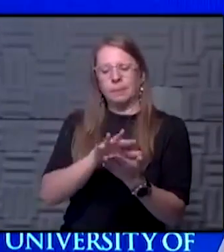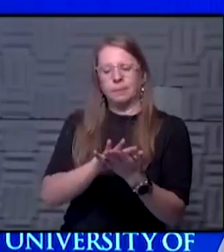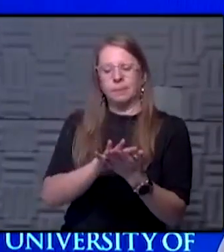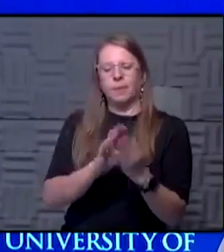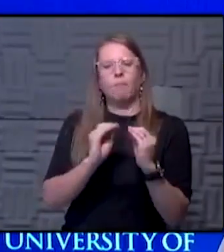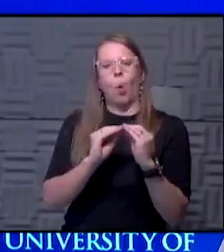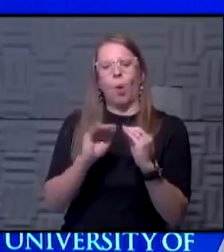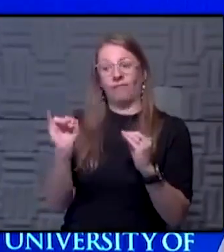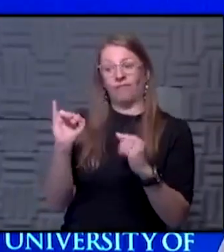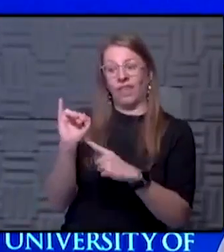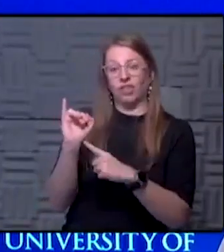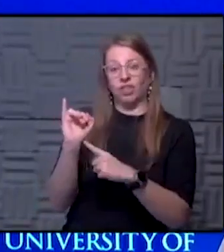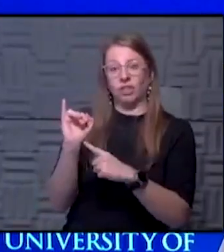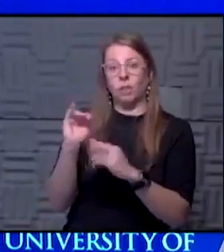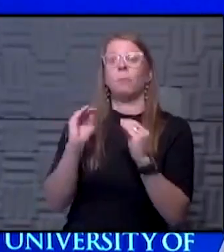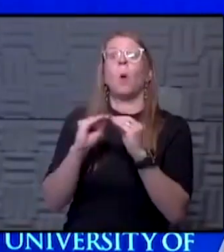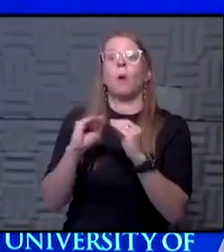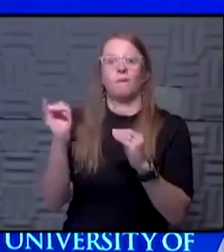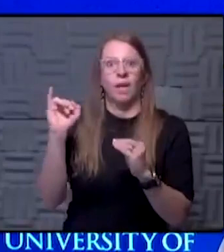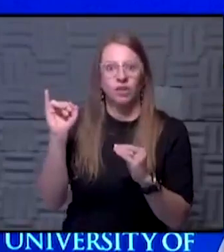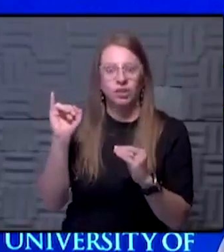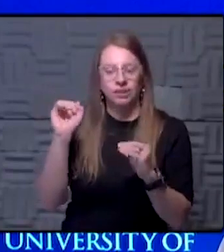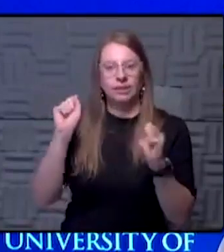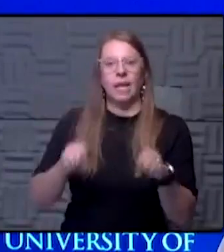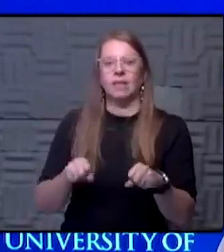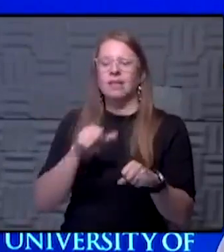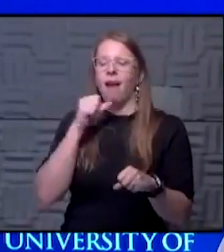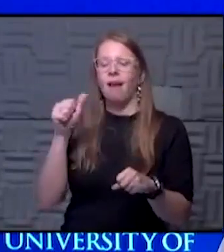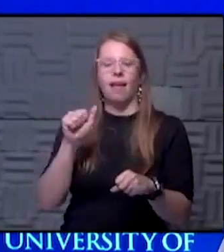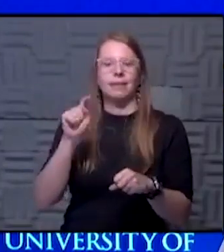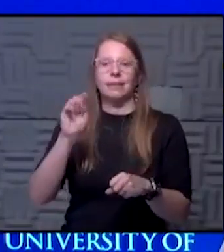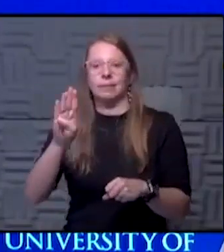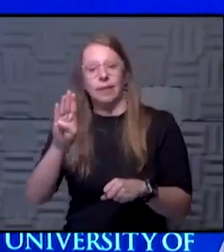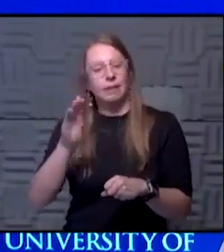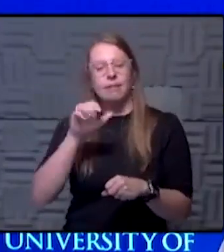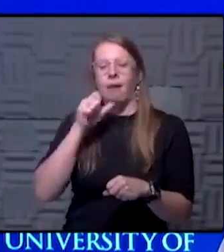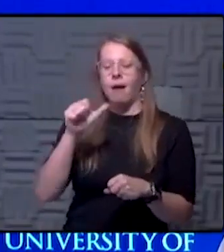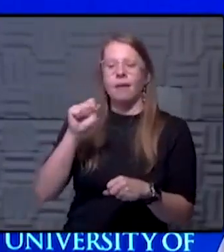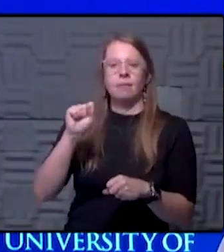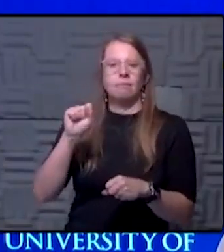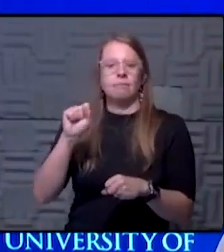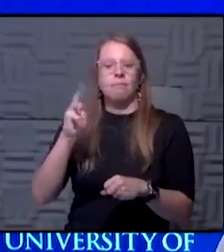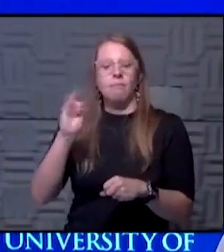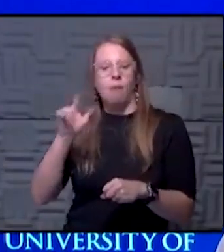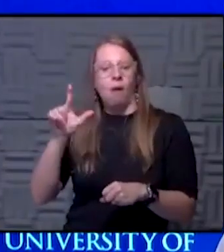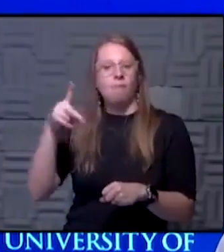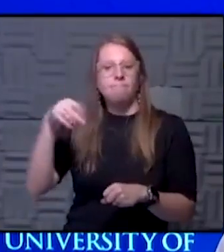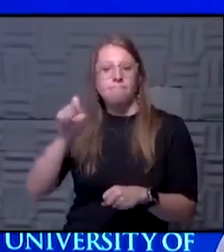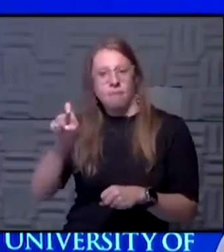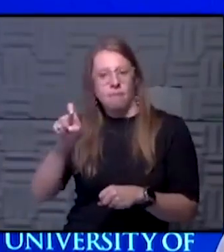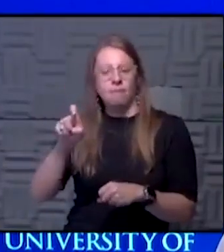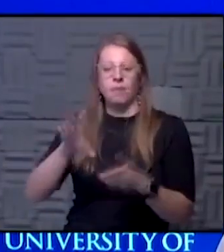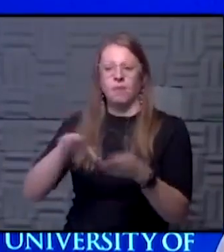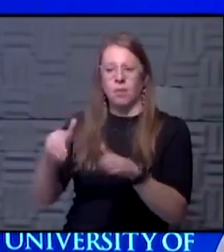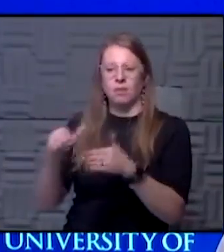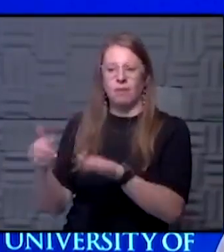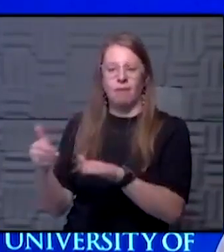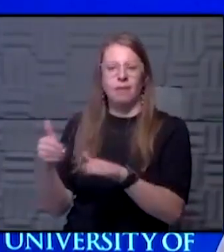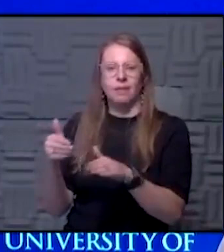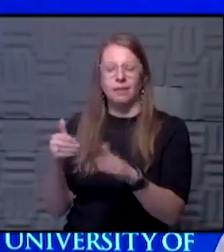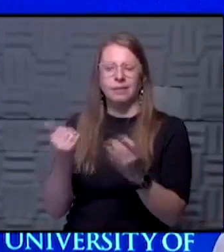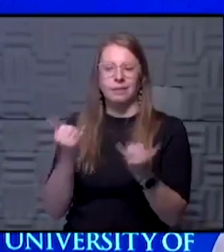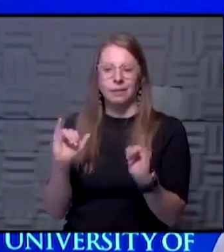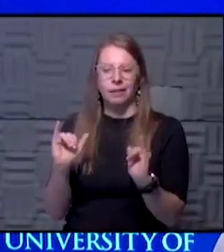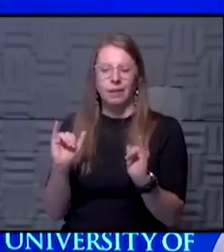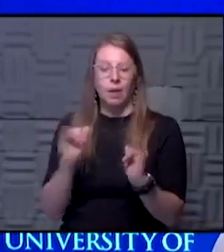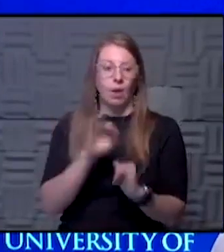it is more infectivity, it's got more infectious, not like tuberculosis, not like smallpox, so it's lower for that. Mortality is still significant. It's certainly not influenza.